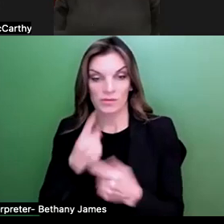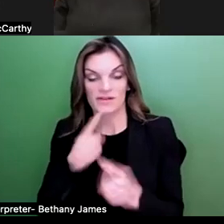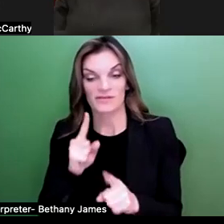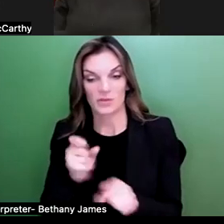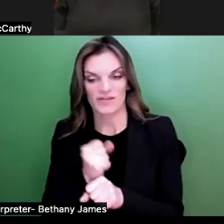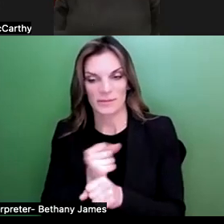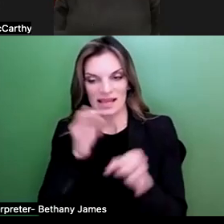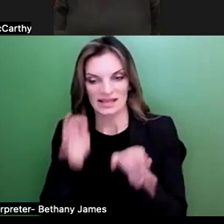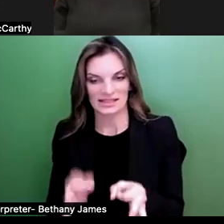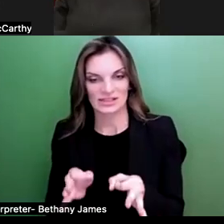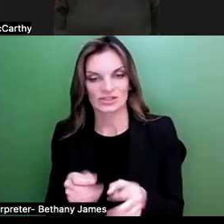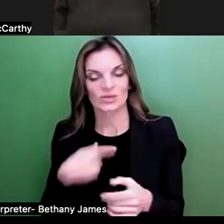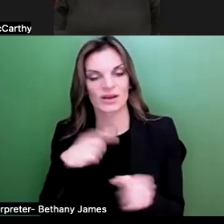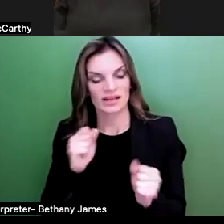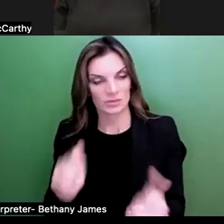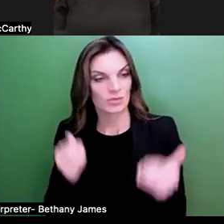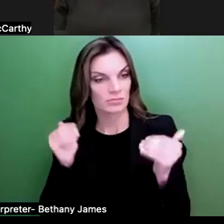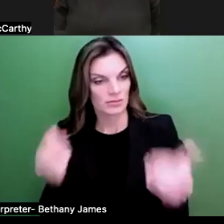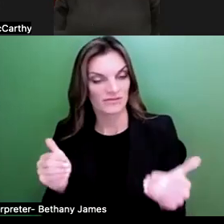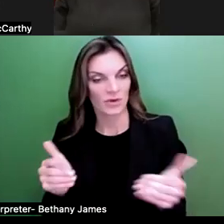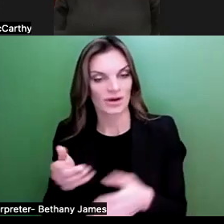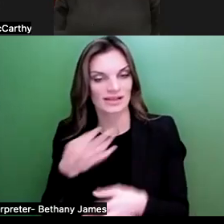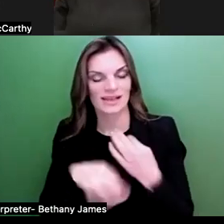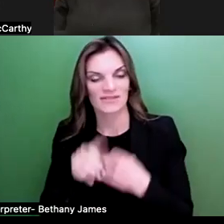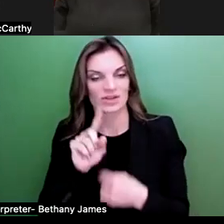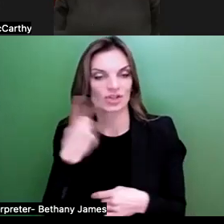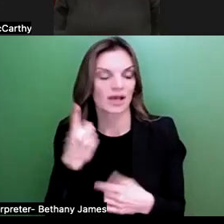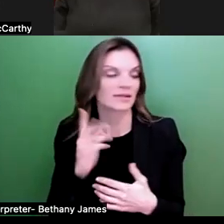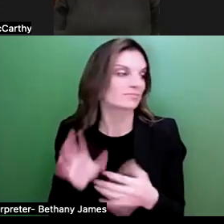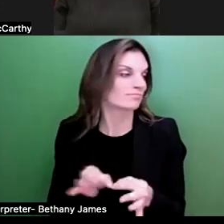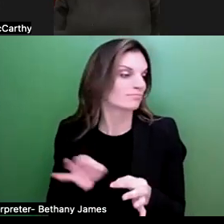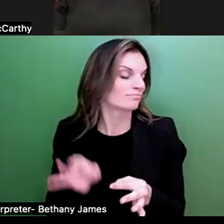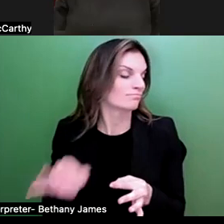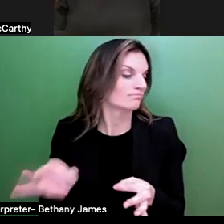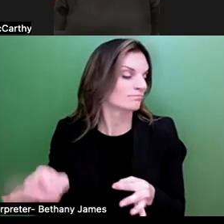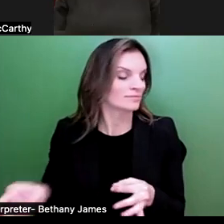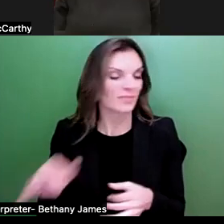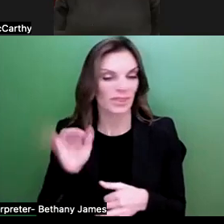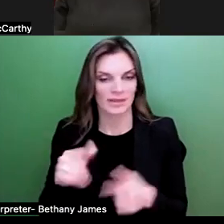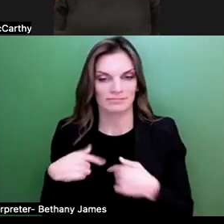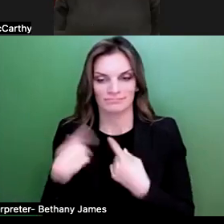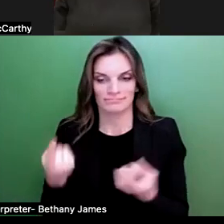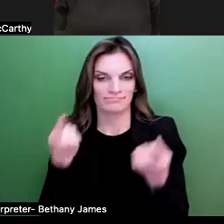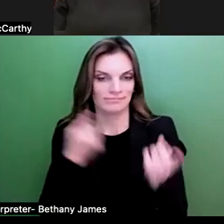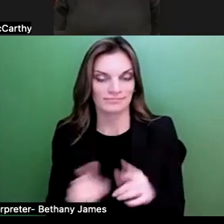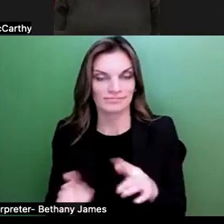made, and we need to move forward instead of kicking the can down the road, which has been happening for quite a while